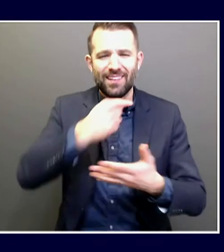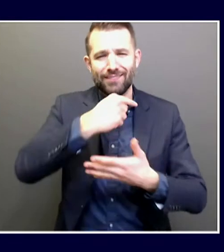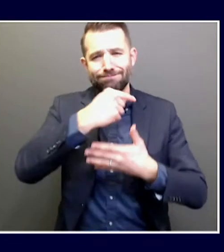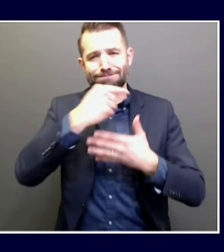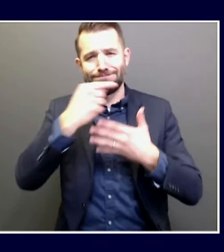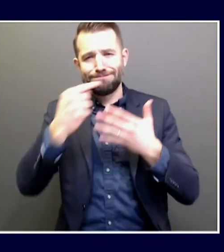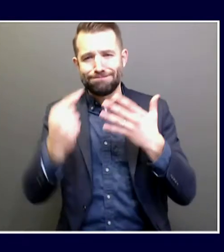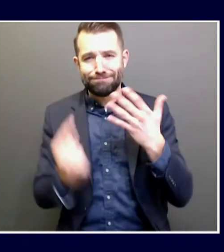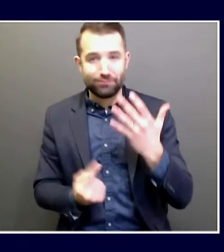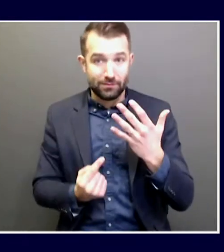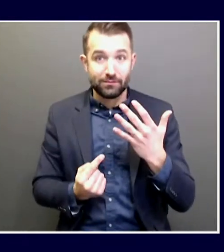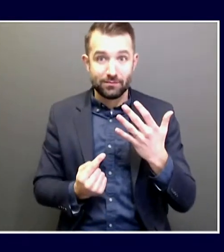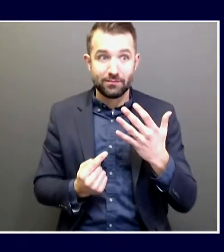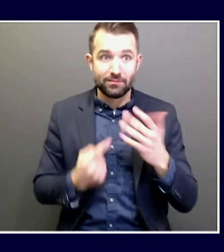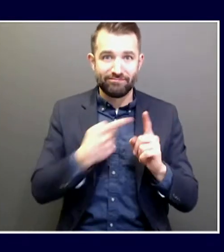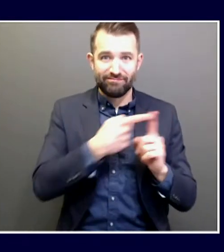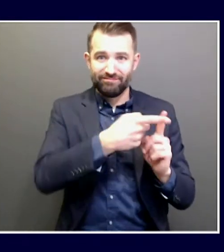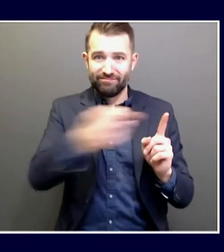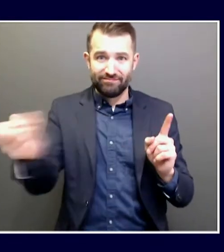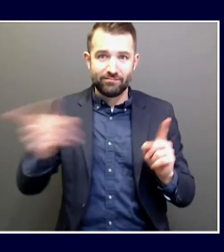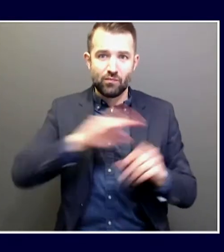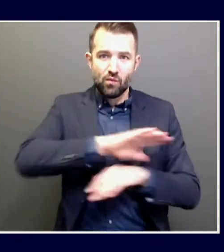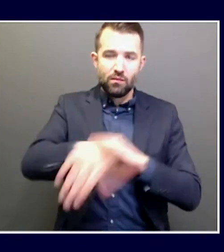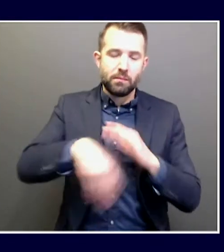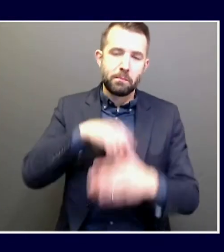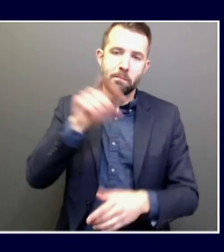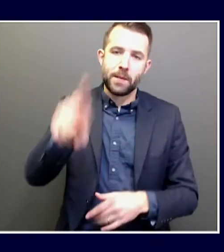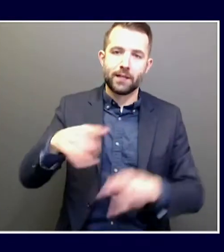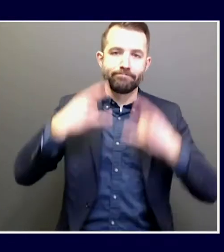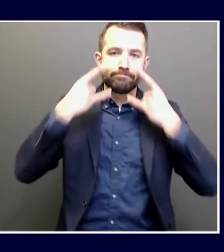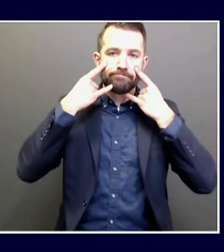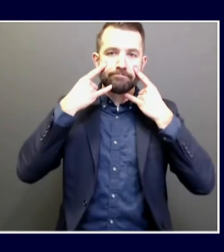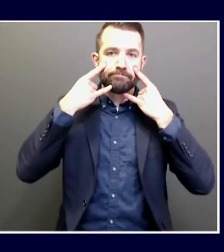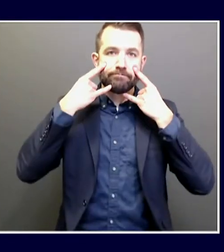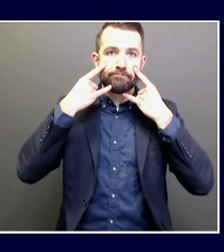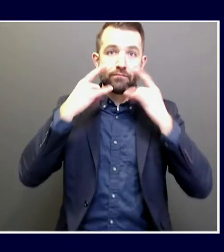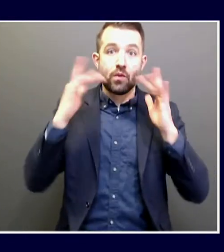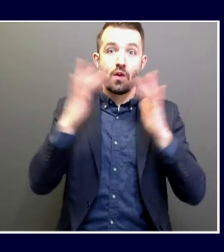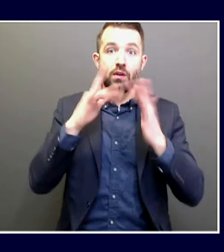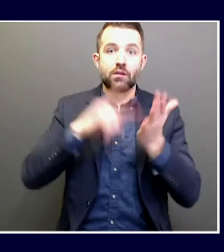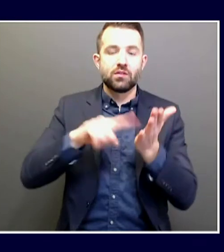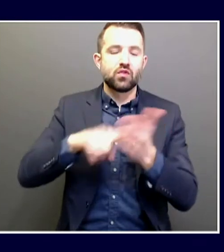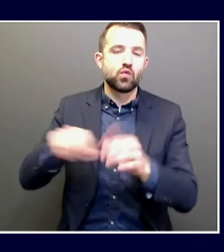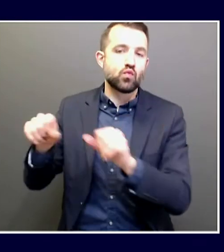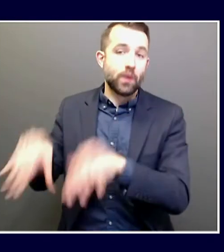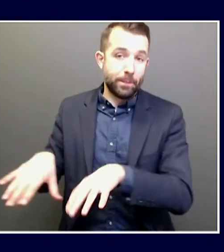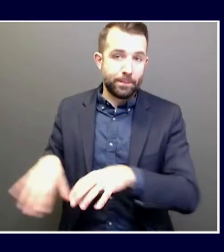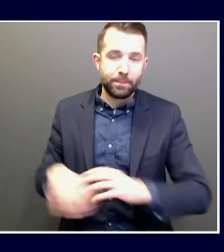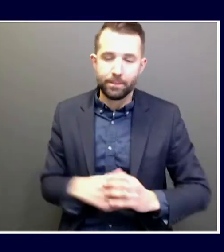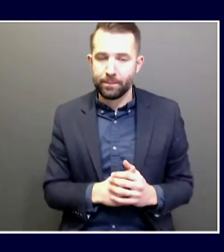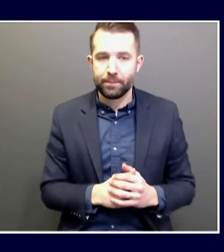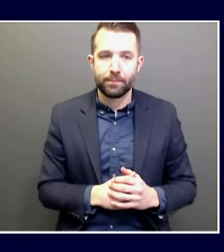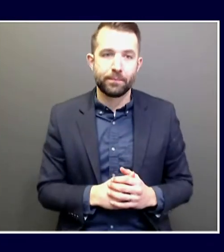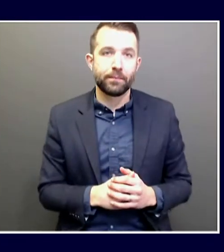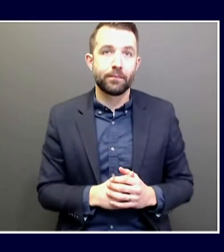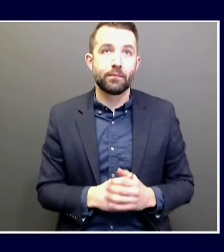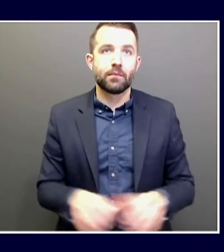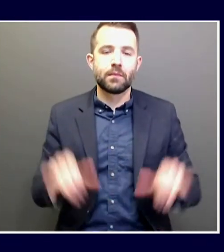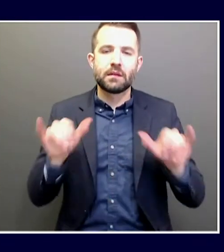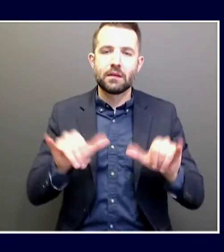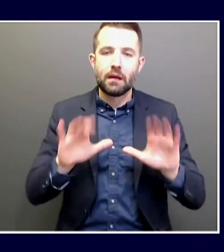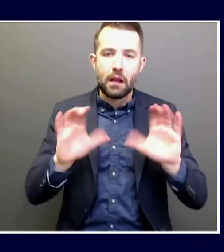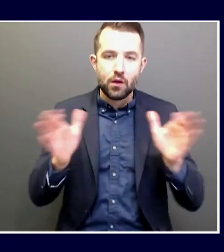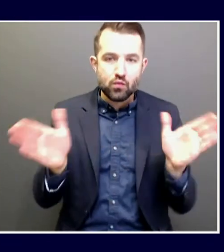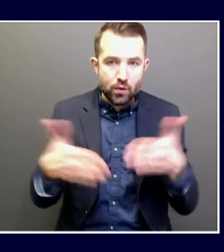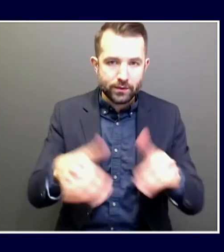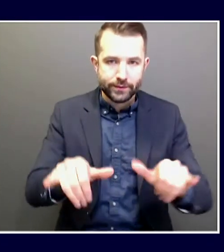pragmatic approach to keeping kids in the classroom and allowing them to be in that classroom safely. Now, this change comes